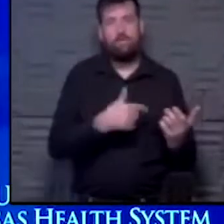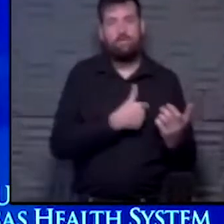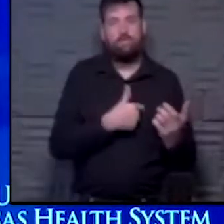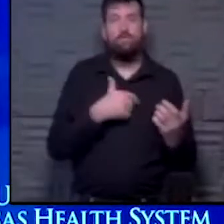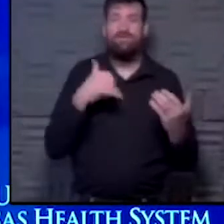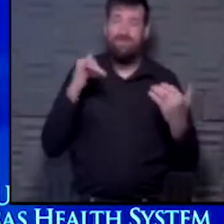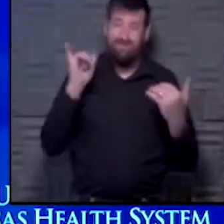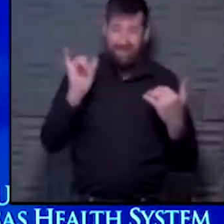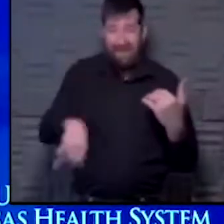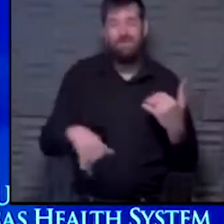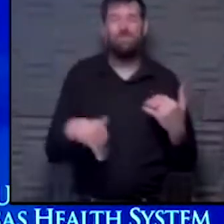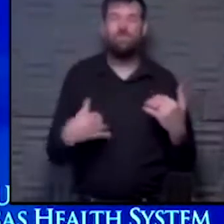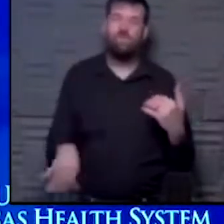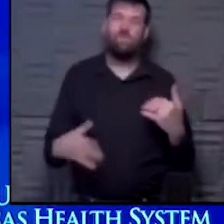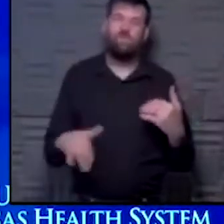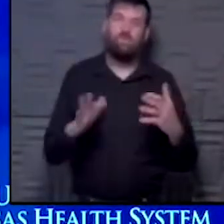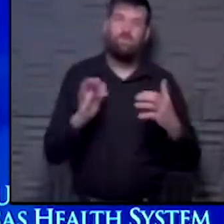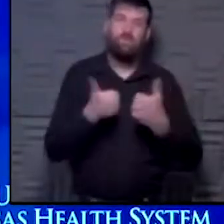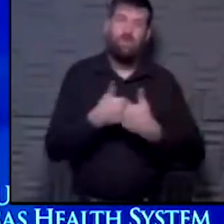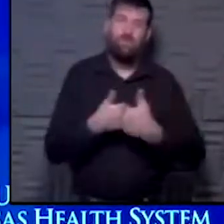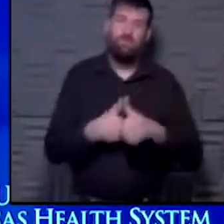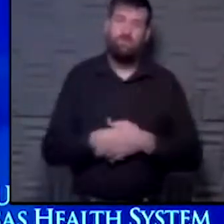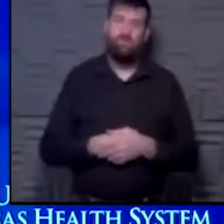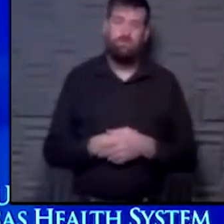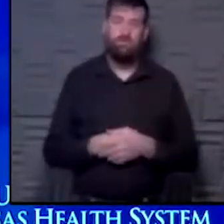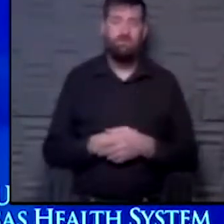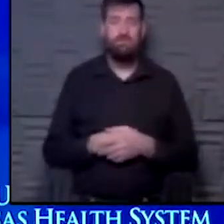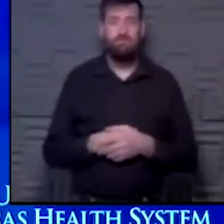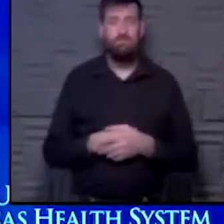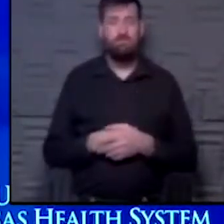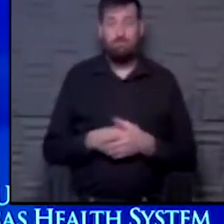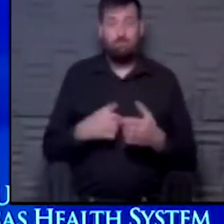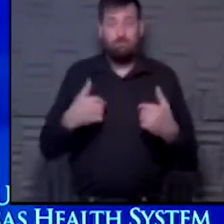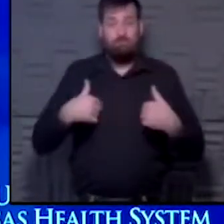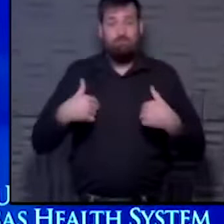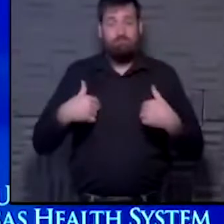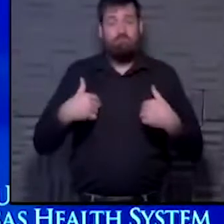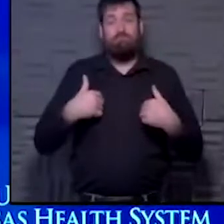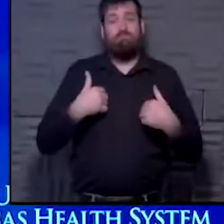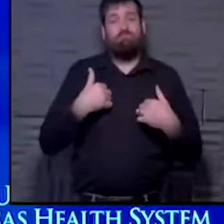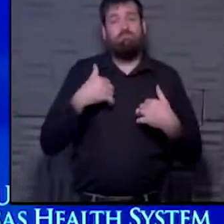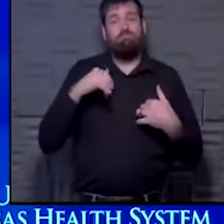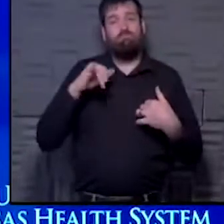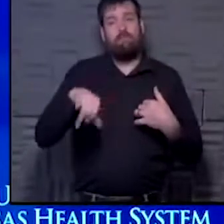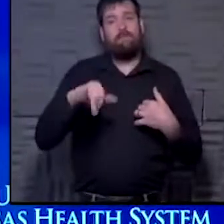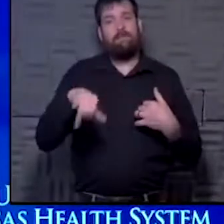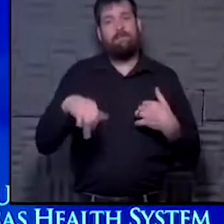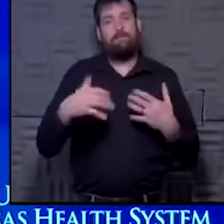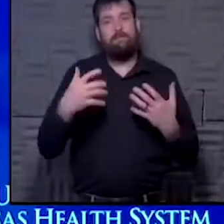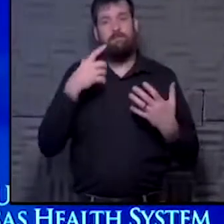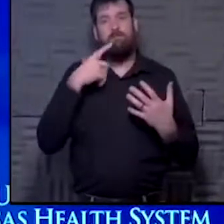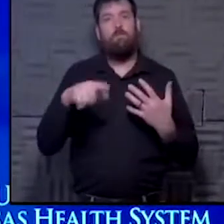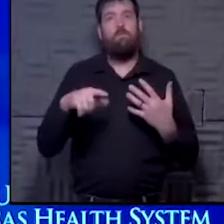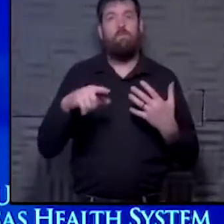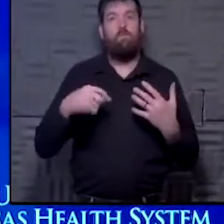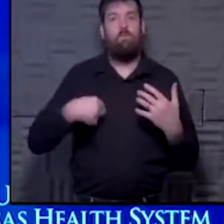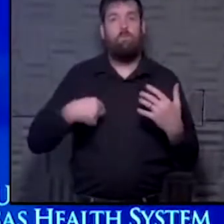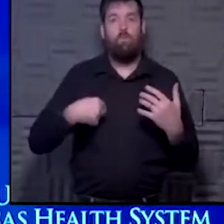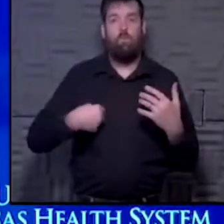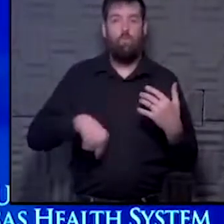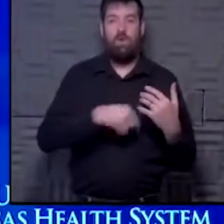a challenge. And I think that's how we have to treat it, because that's how we treat, to me, that's what would be. To say we are